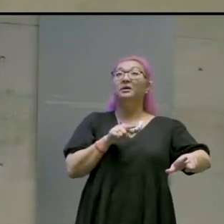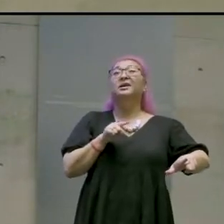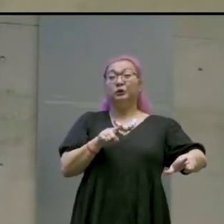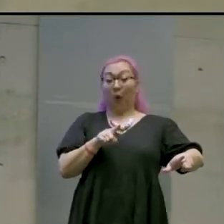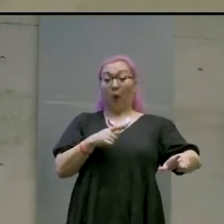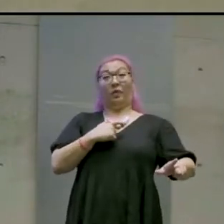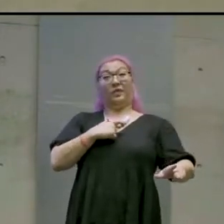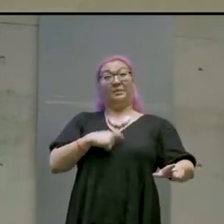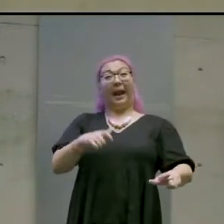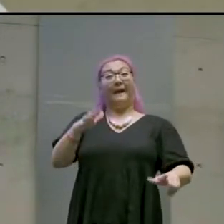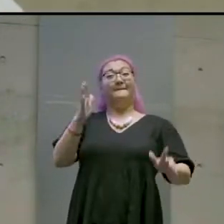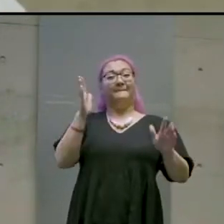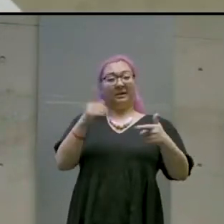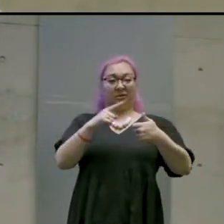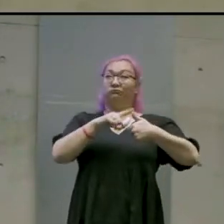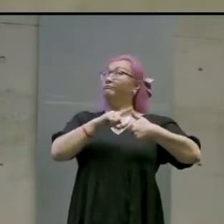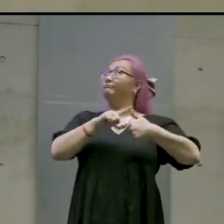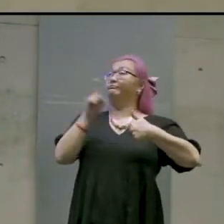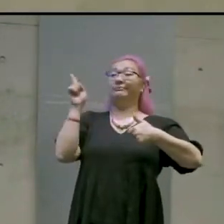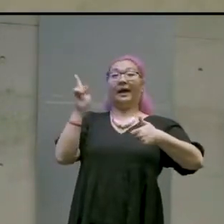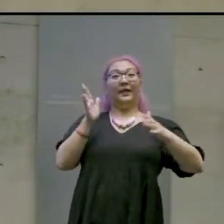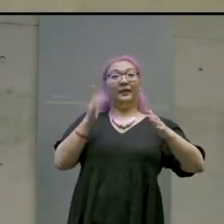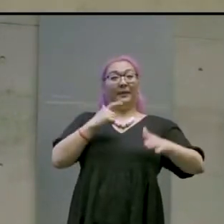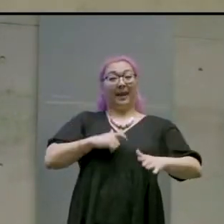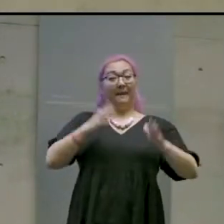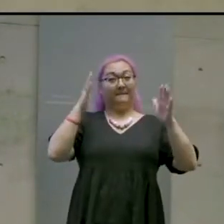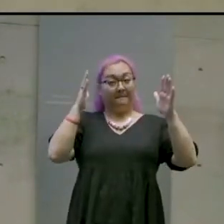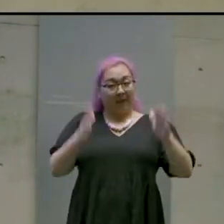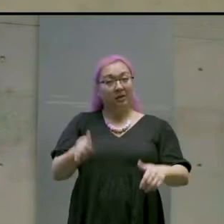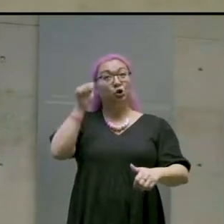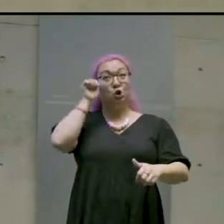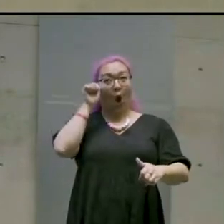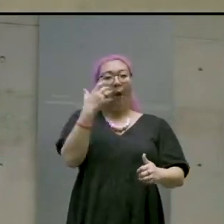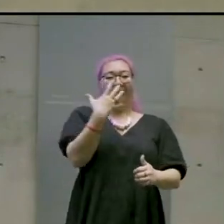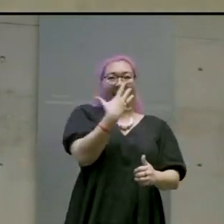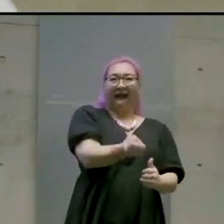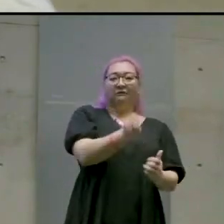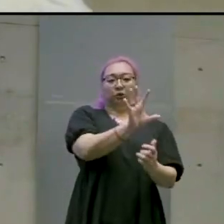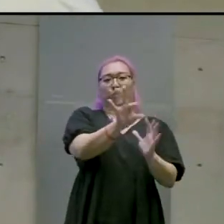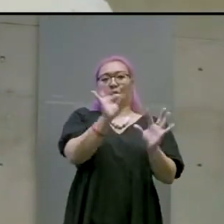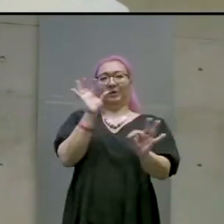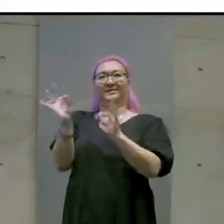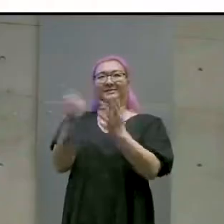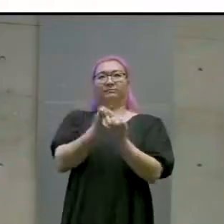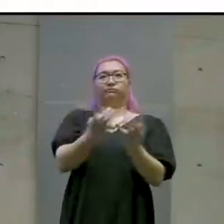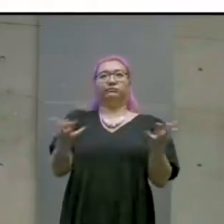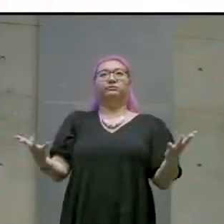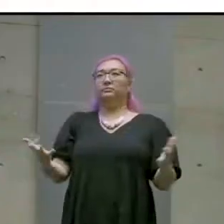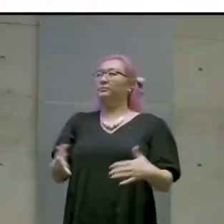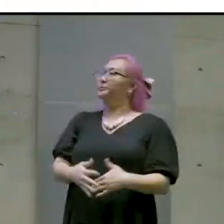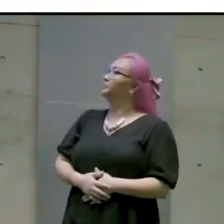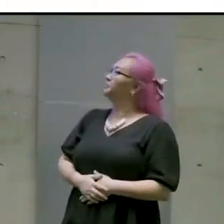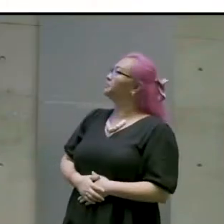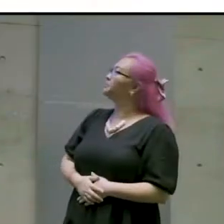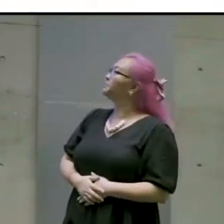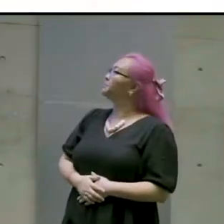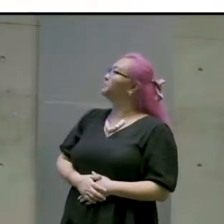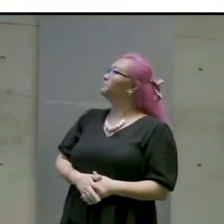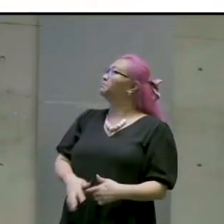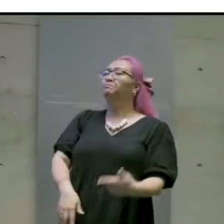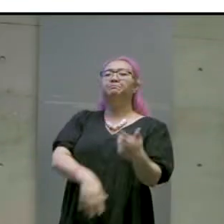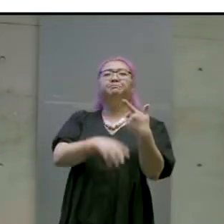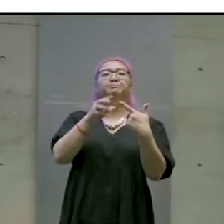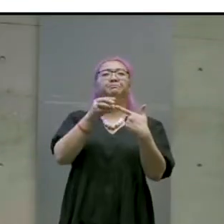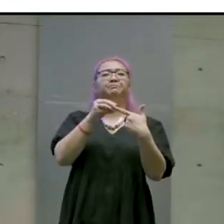is, how much information does the player have? If the player has no information at all, you don't know that the pear is poisoned, then